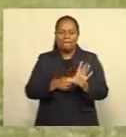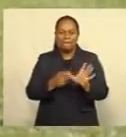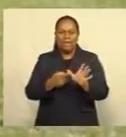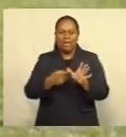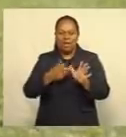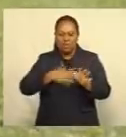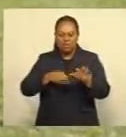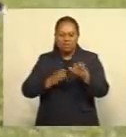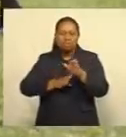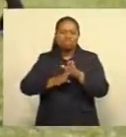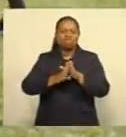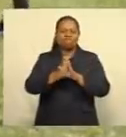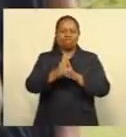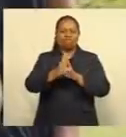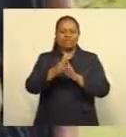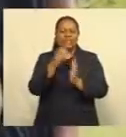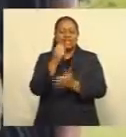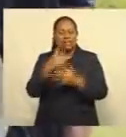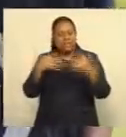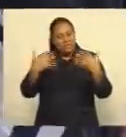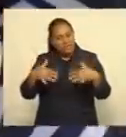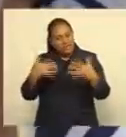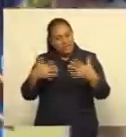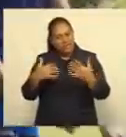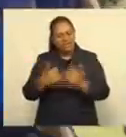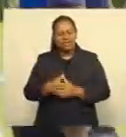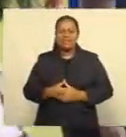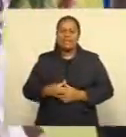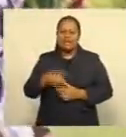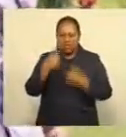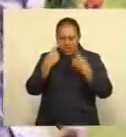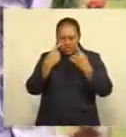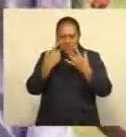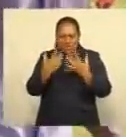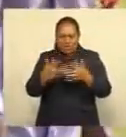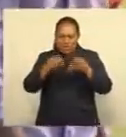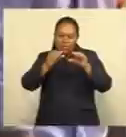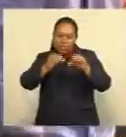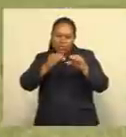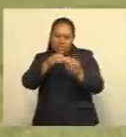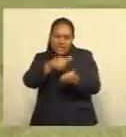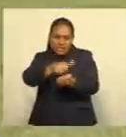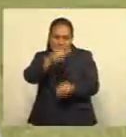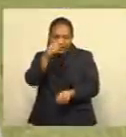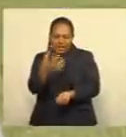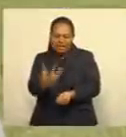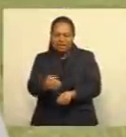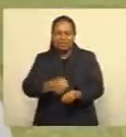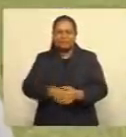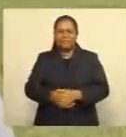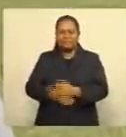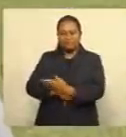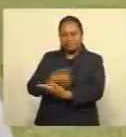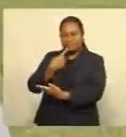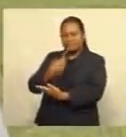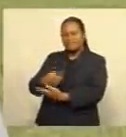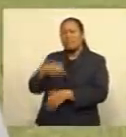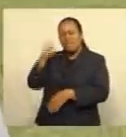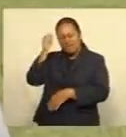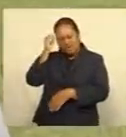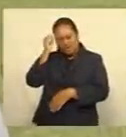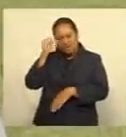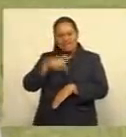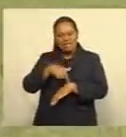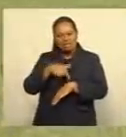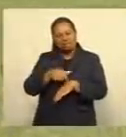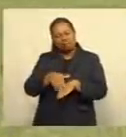15s rugby on the island while getting his World Rugby accredited rugby coaching certificate. I know it will take time, I know it will